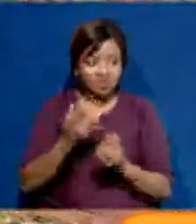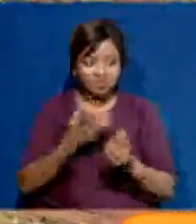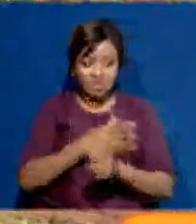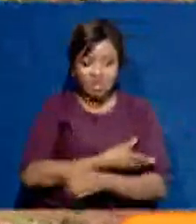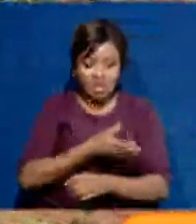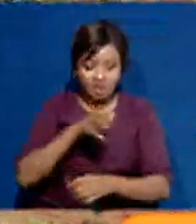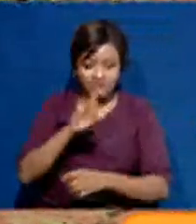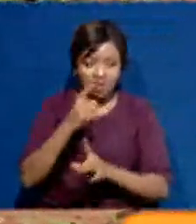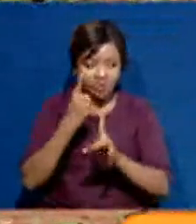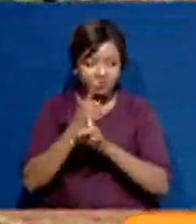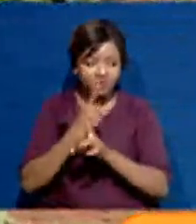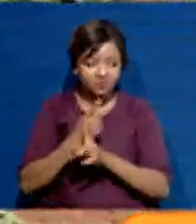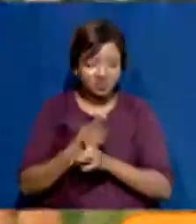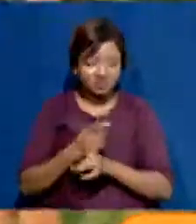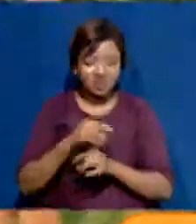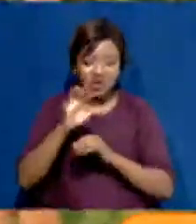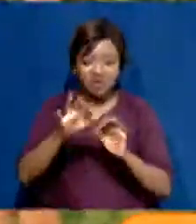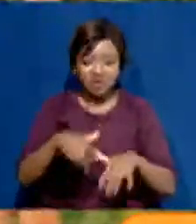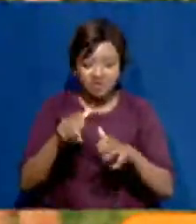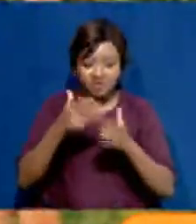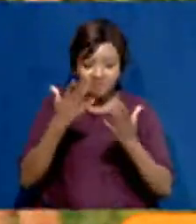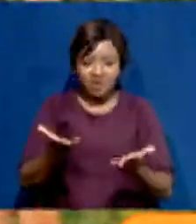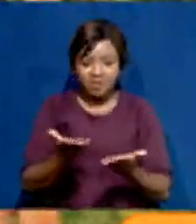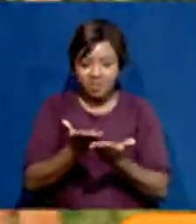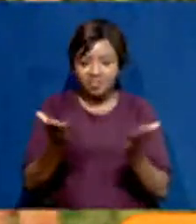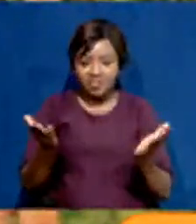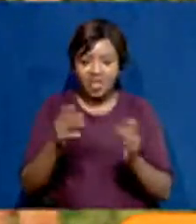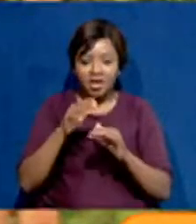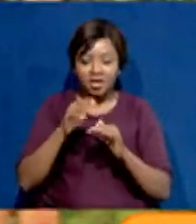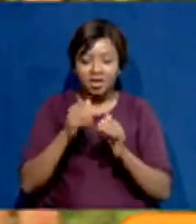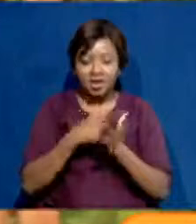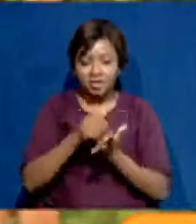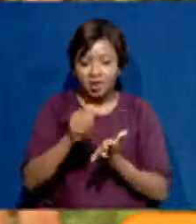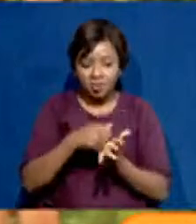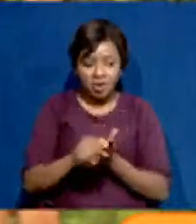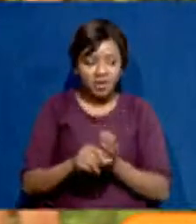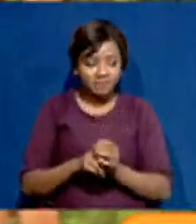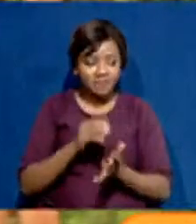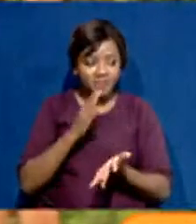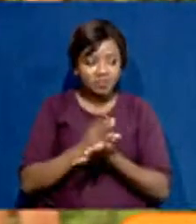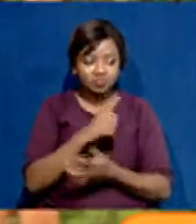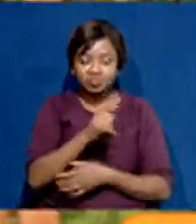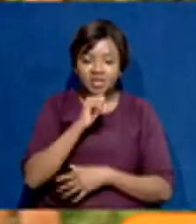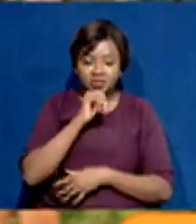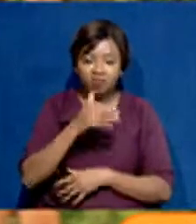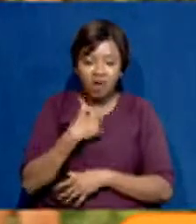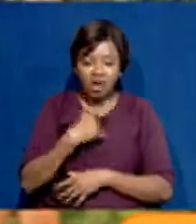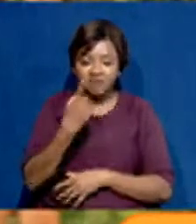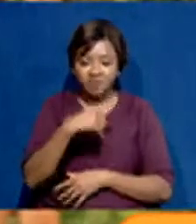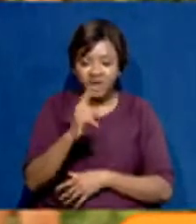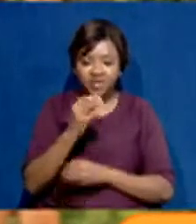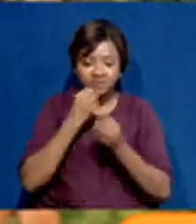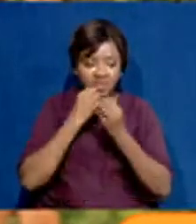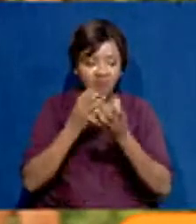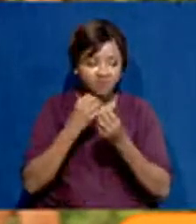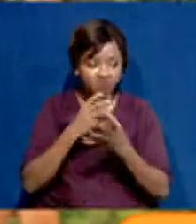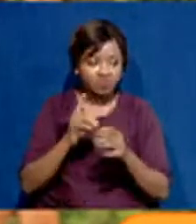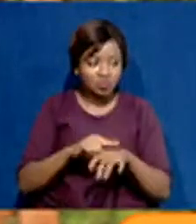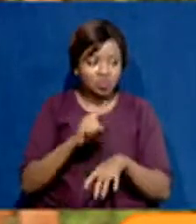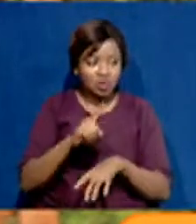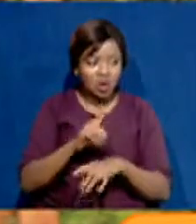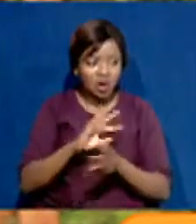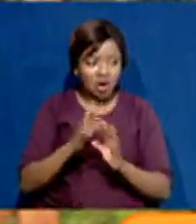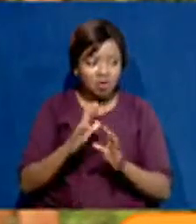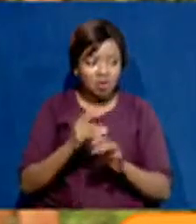small-scale farmers in Makueni. They had no the right information on how to do farming. One, they were doing the farming,